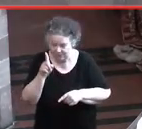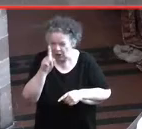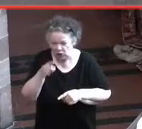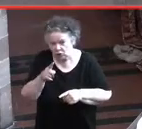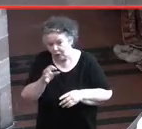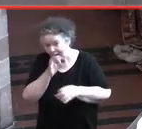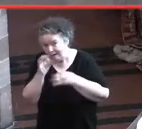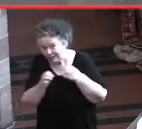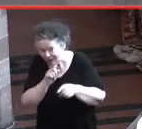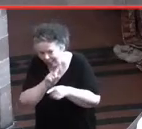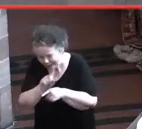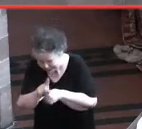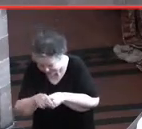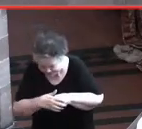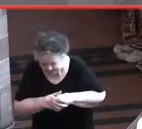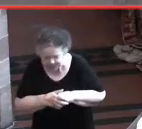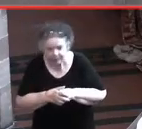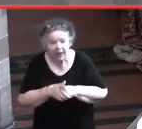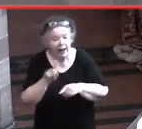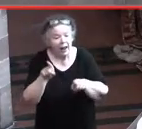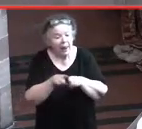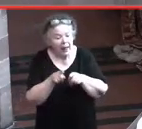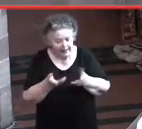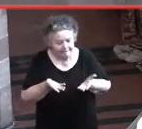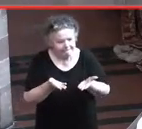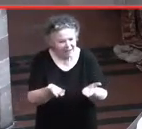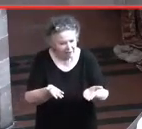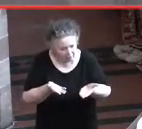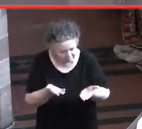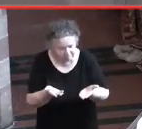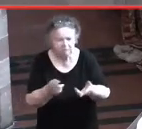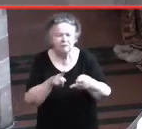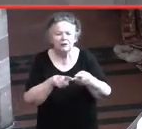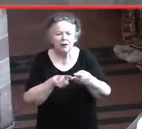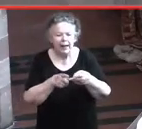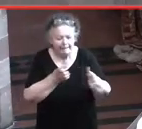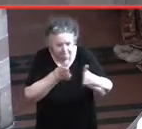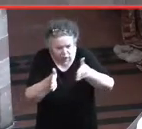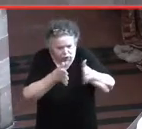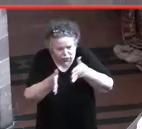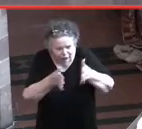this, along with Bake Off and Pottery Throwdown.